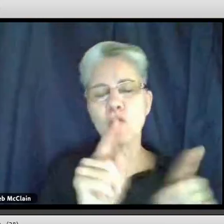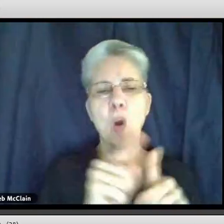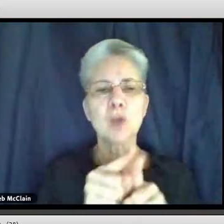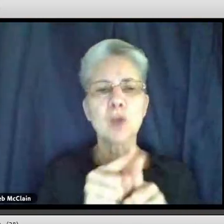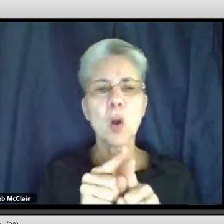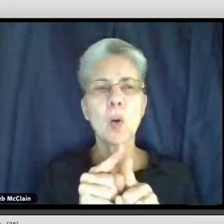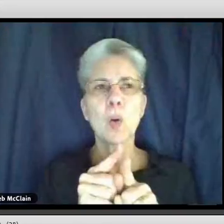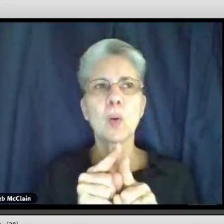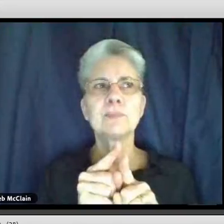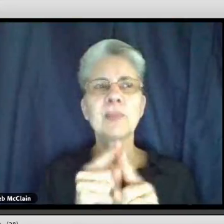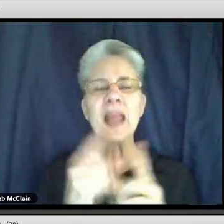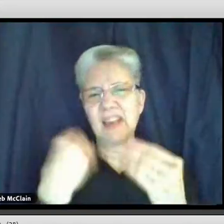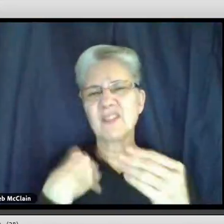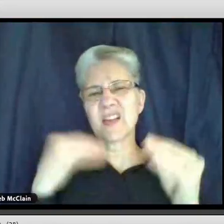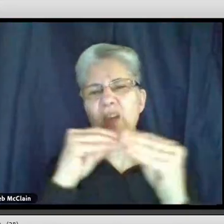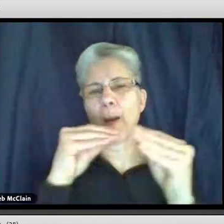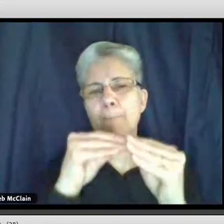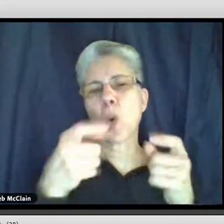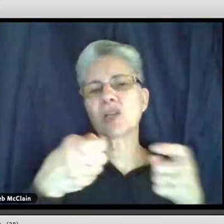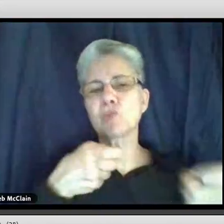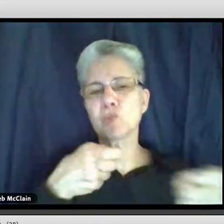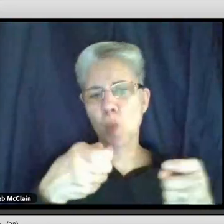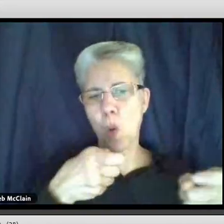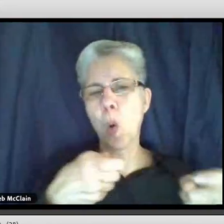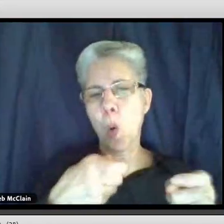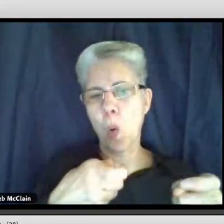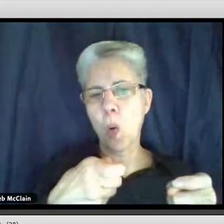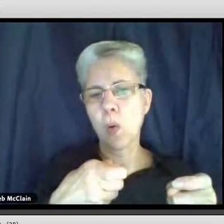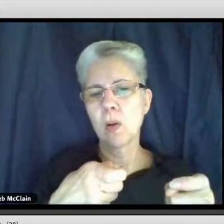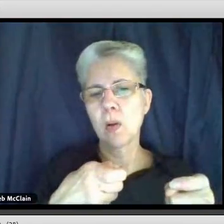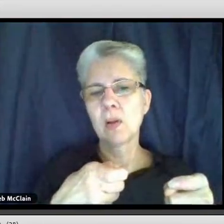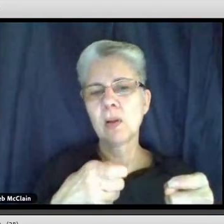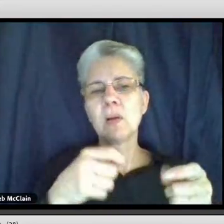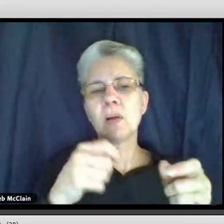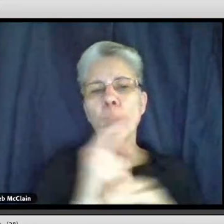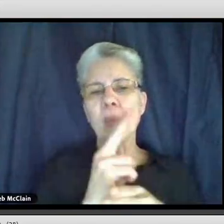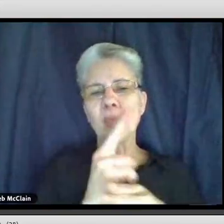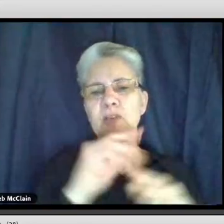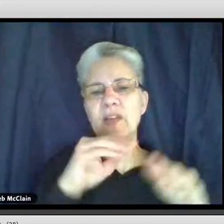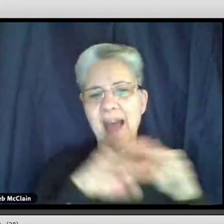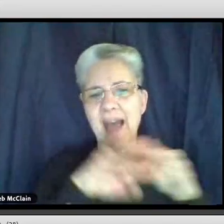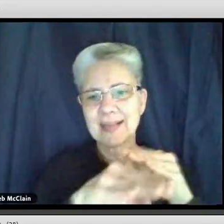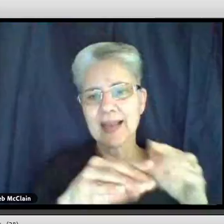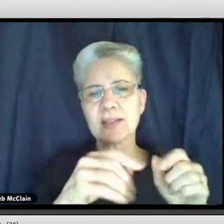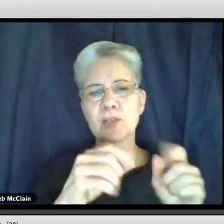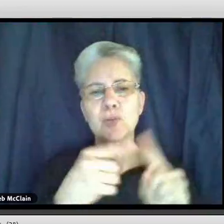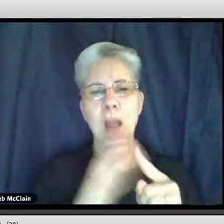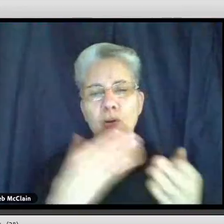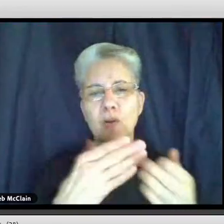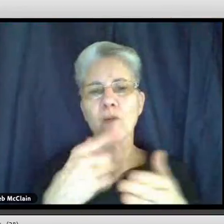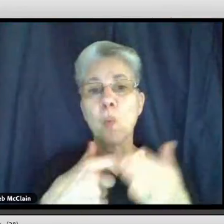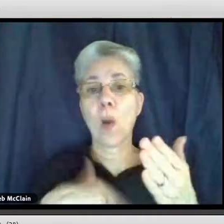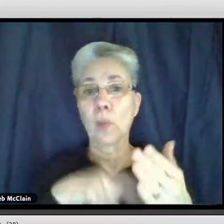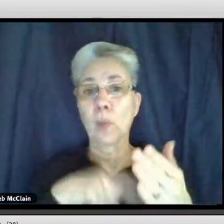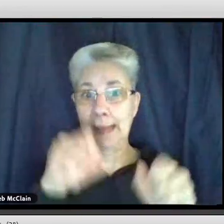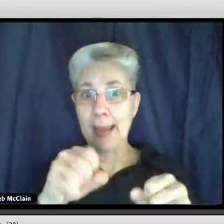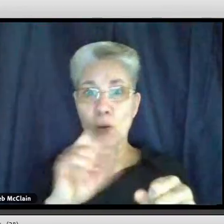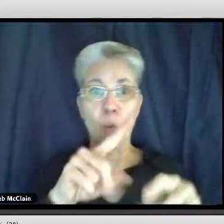also it does give us a lot more control over access to our servers and what we can and can't do. So yeah,